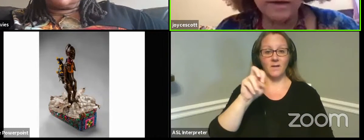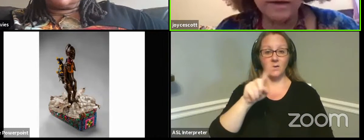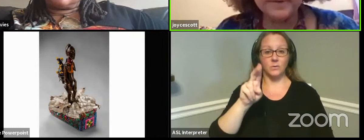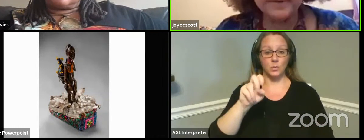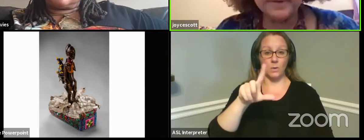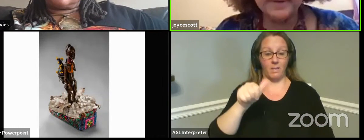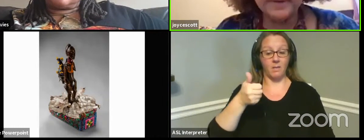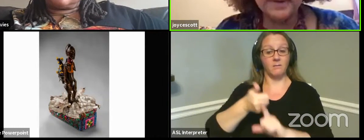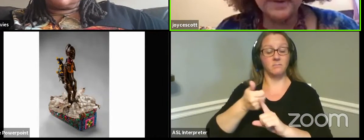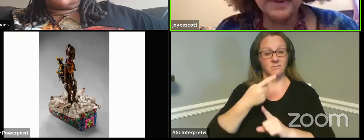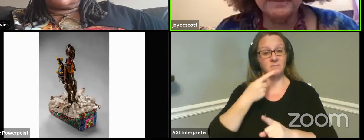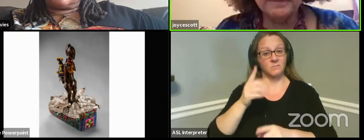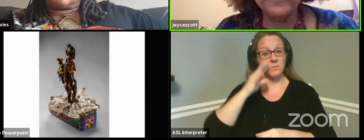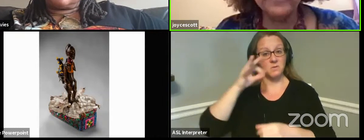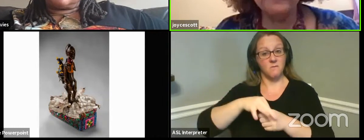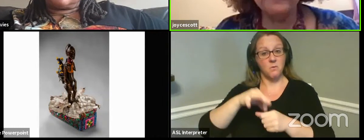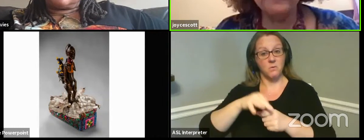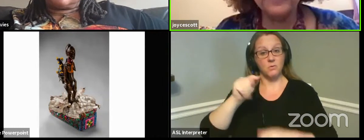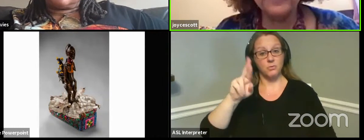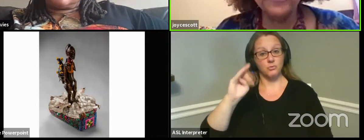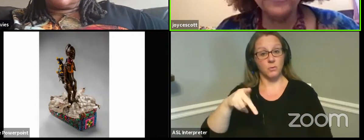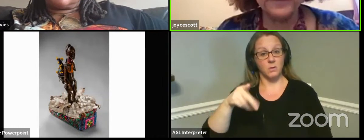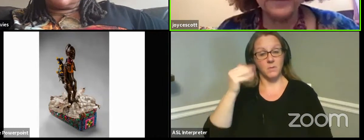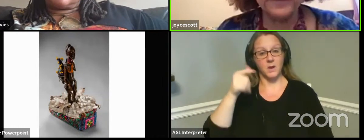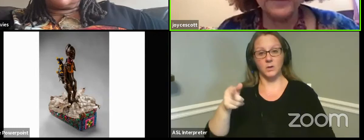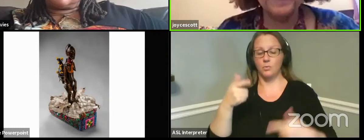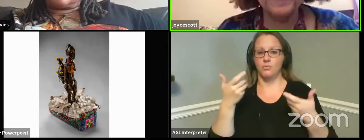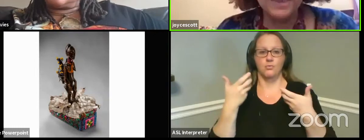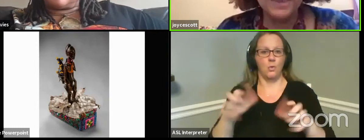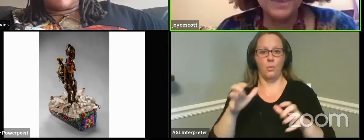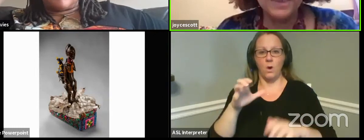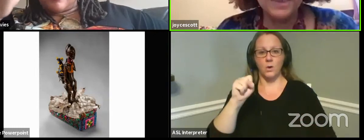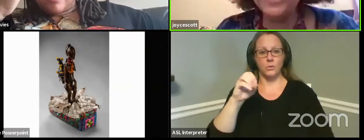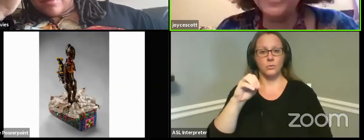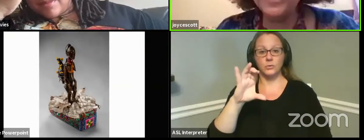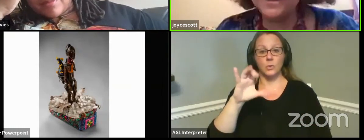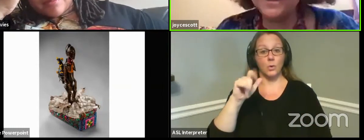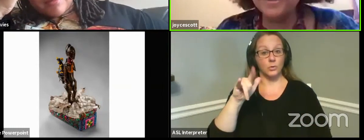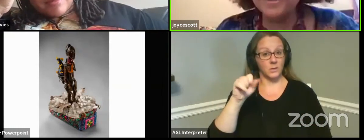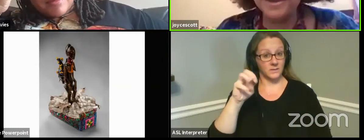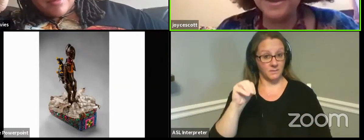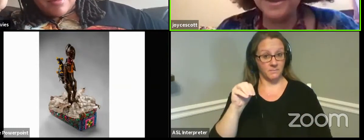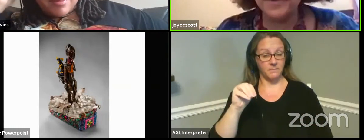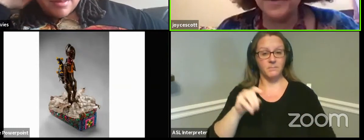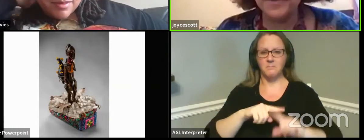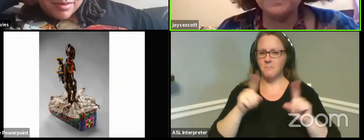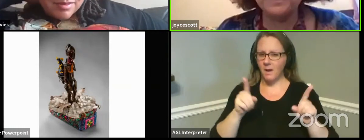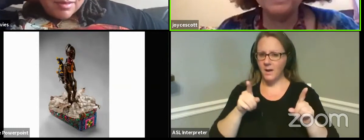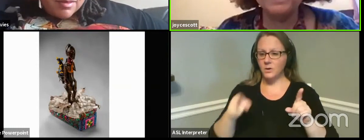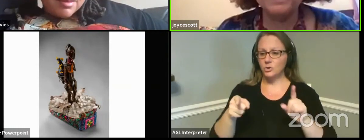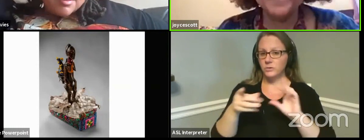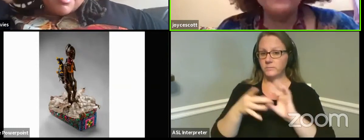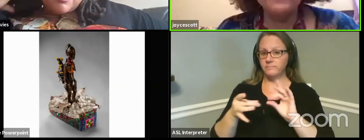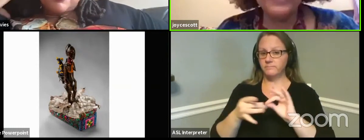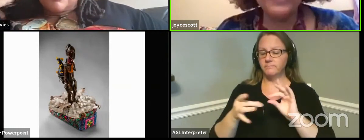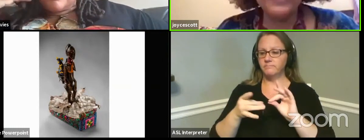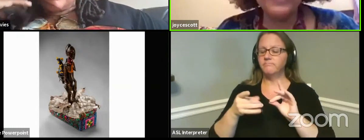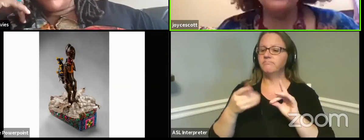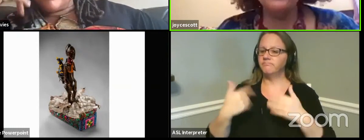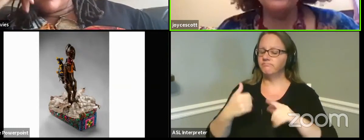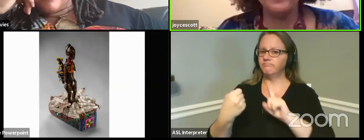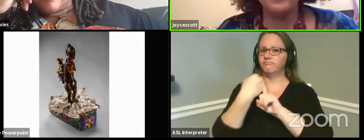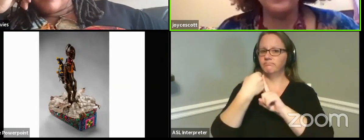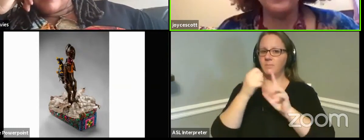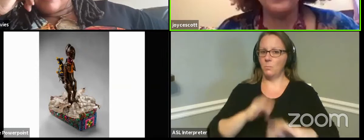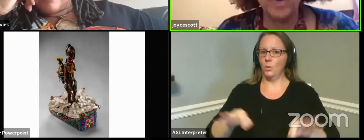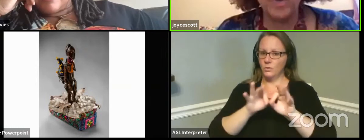Trump because she's afraid of socialism. But she said something very important to me. She said